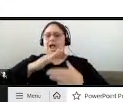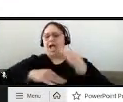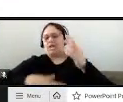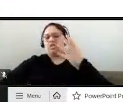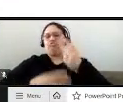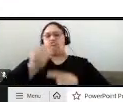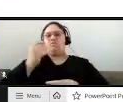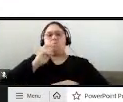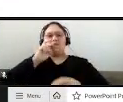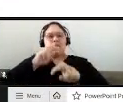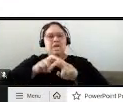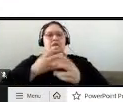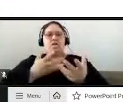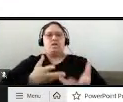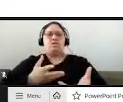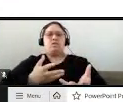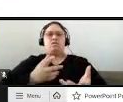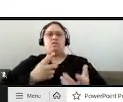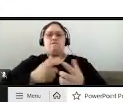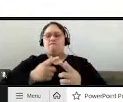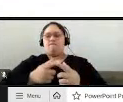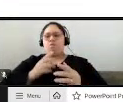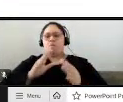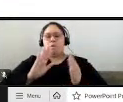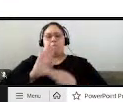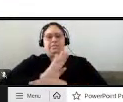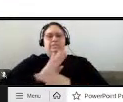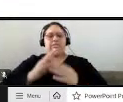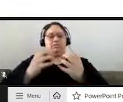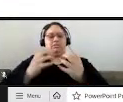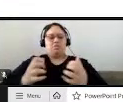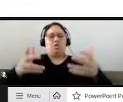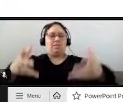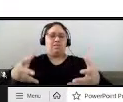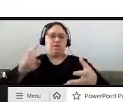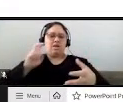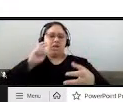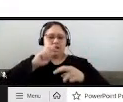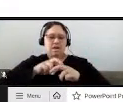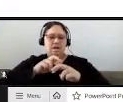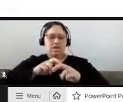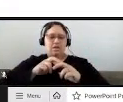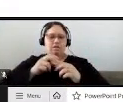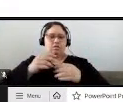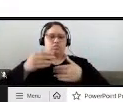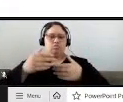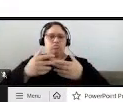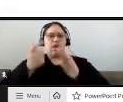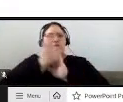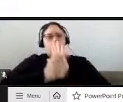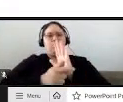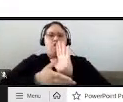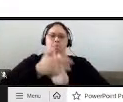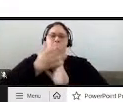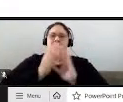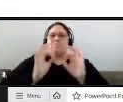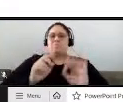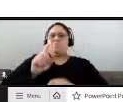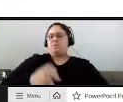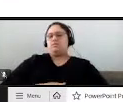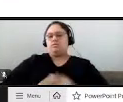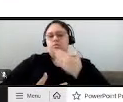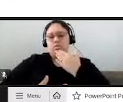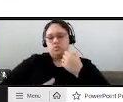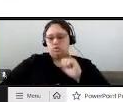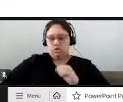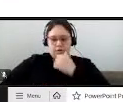while there is a need for you, for the core business of this parliament to really legislations to be in operational?